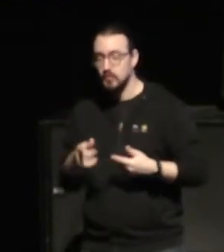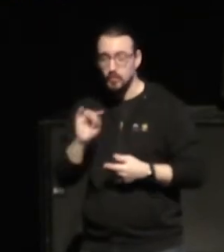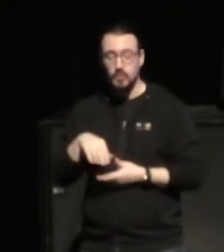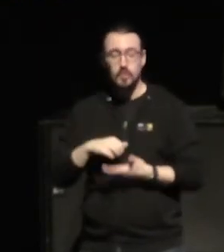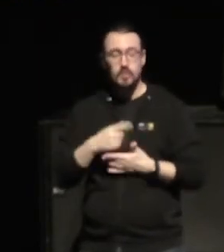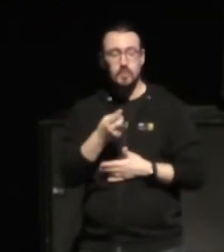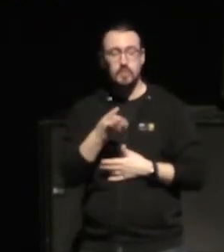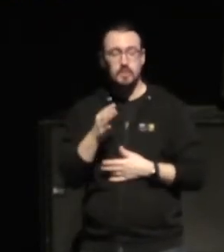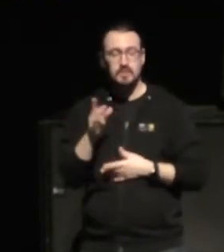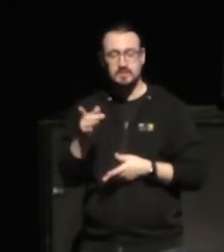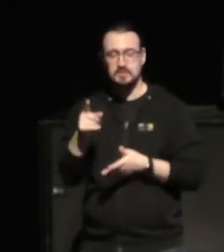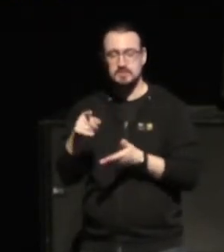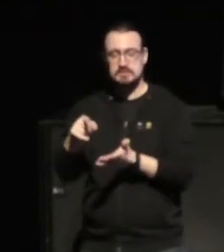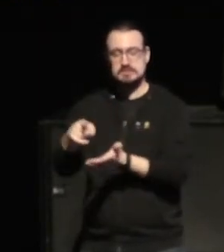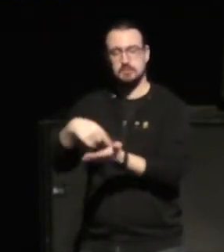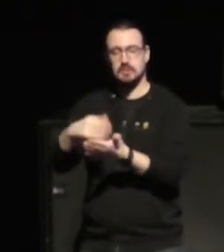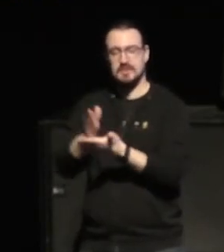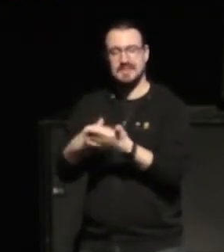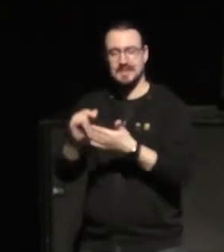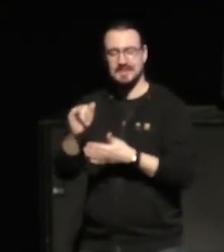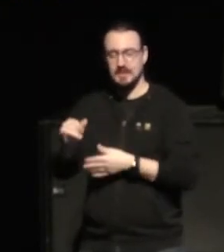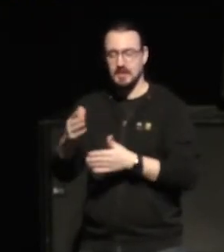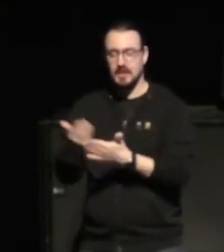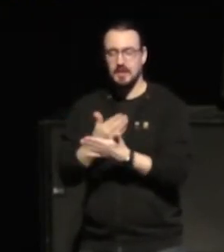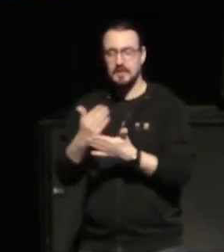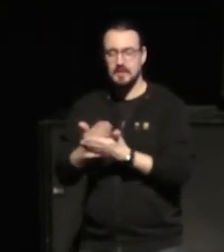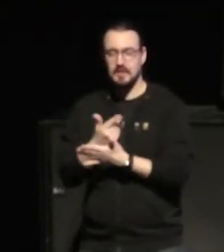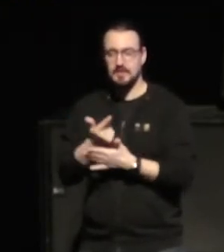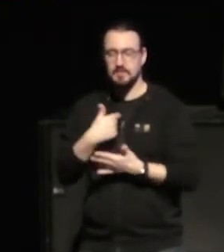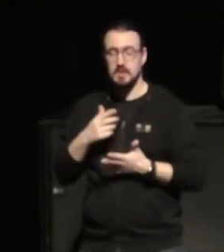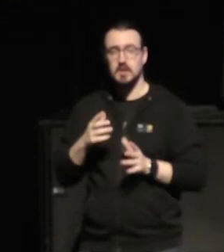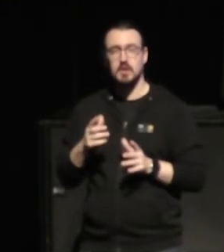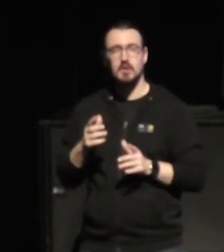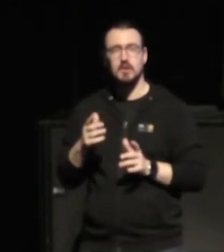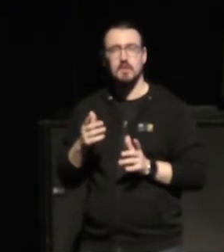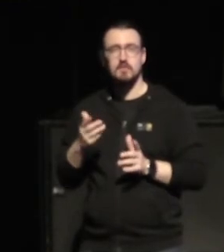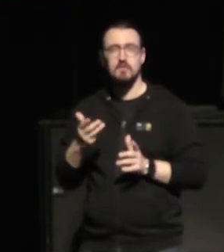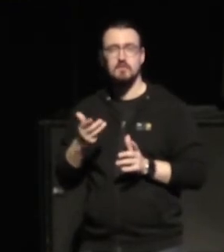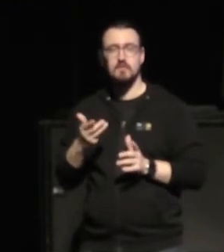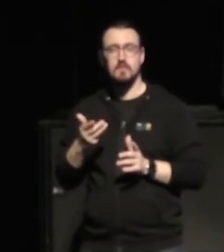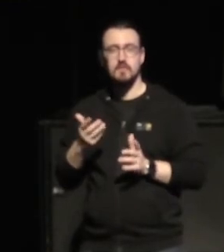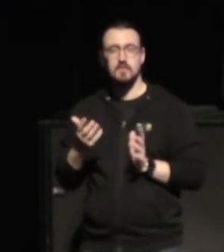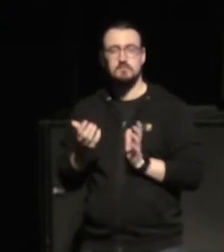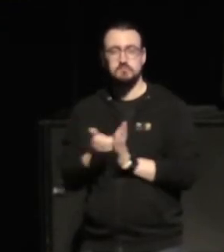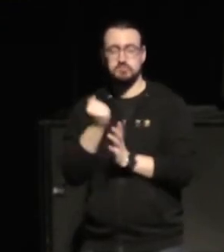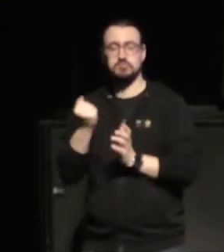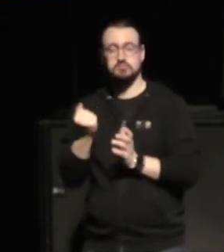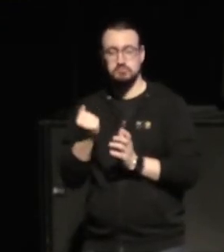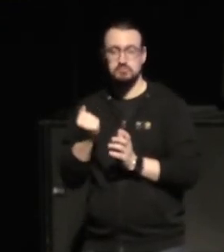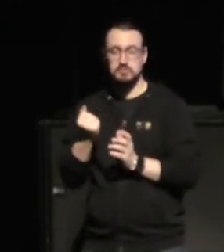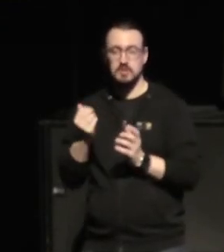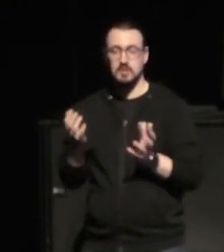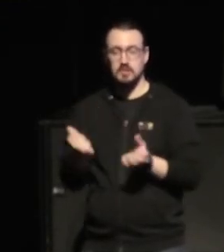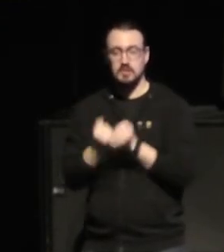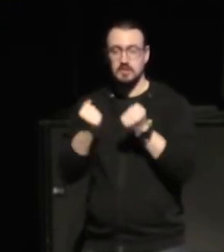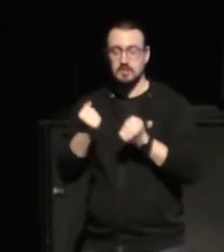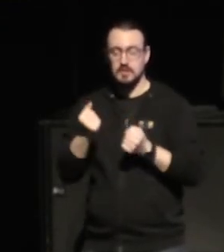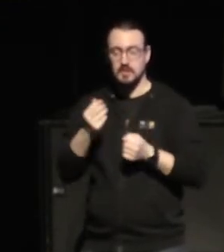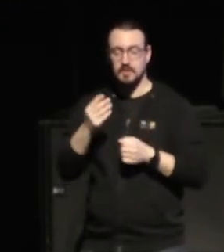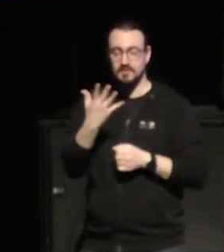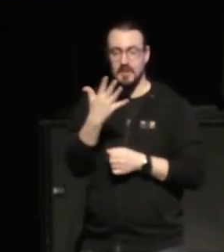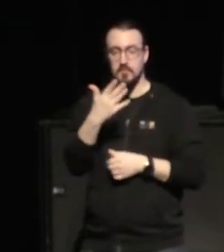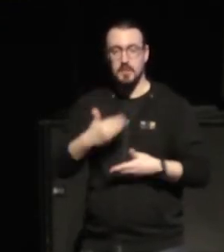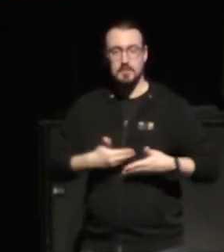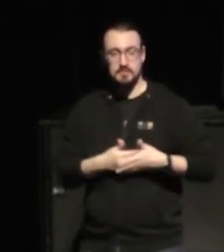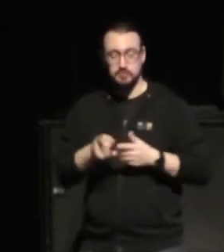for example, in the center part of the country, we recovered 5 babies that were malnutrition suffering.